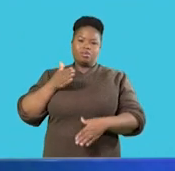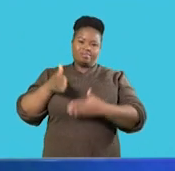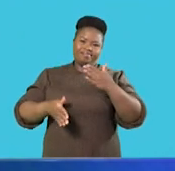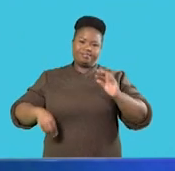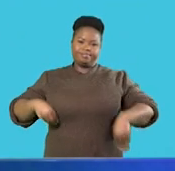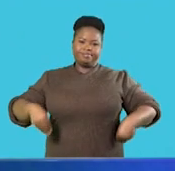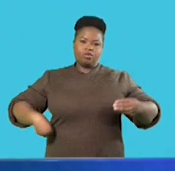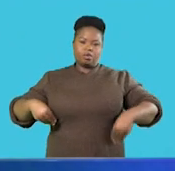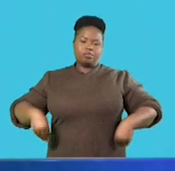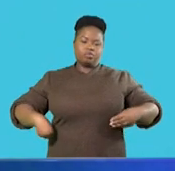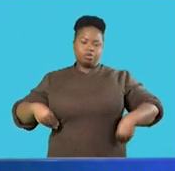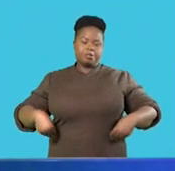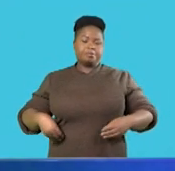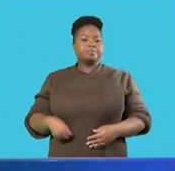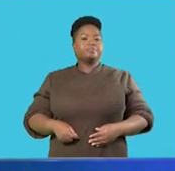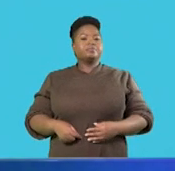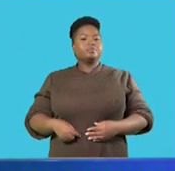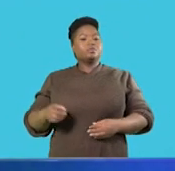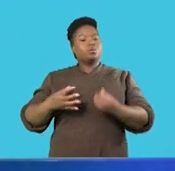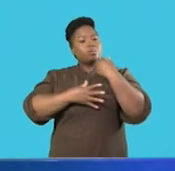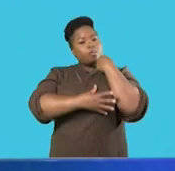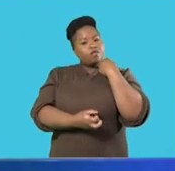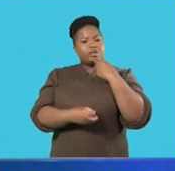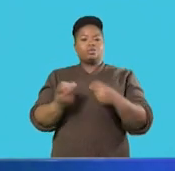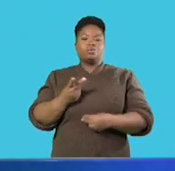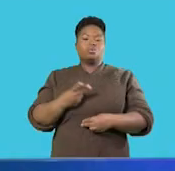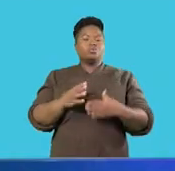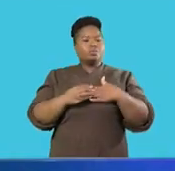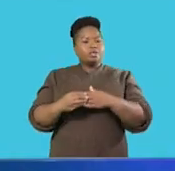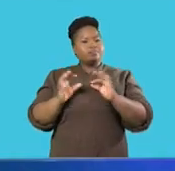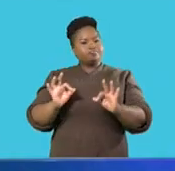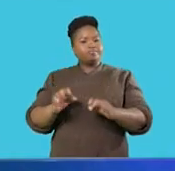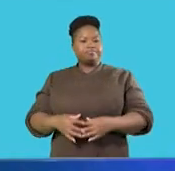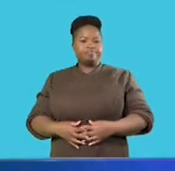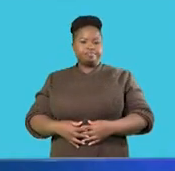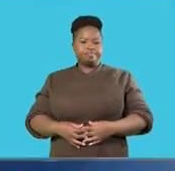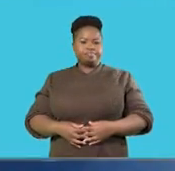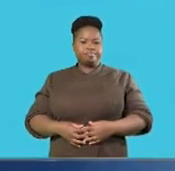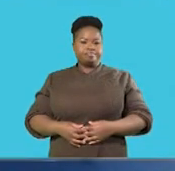urhwaphilizo oluqoqisa ilizwe, intswelangqesho kunye nobunkokheli obugwenxa.